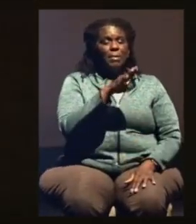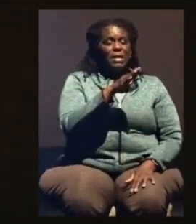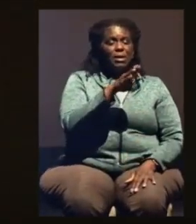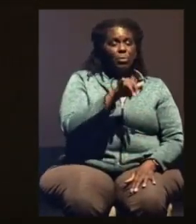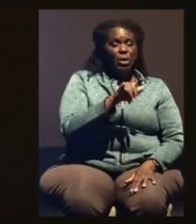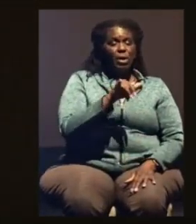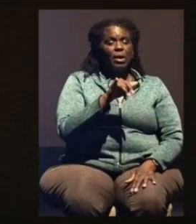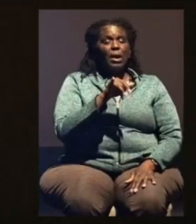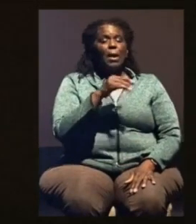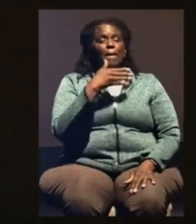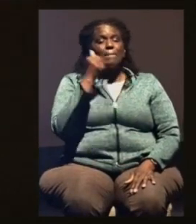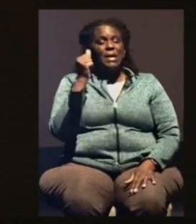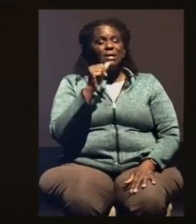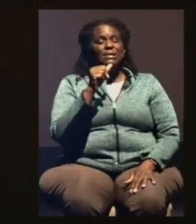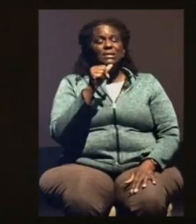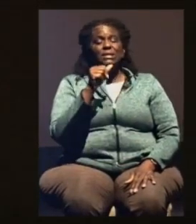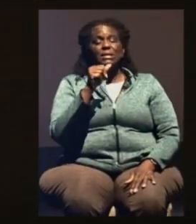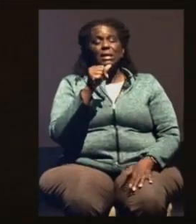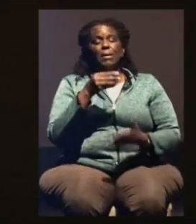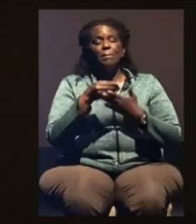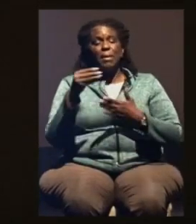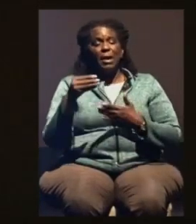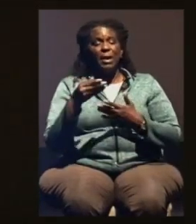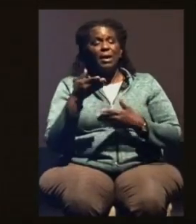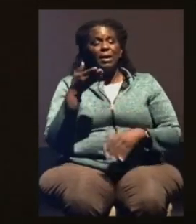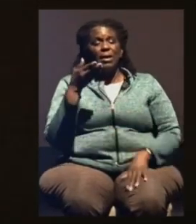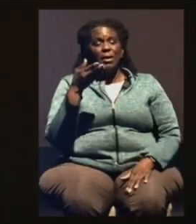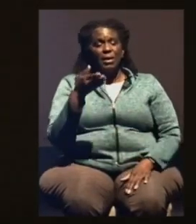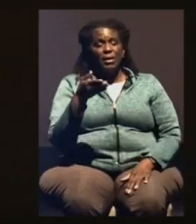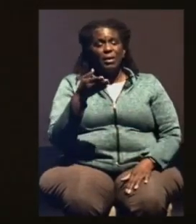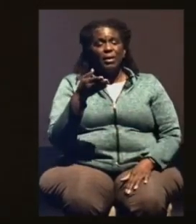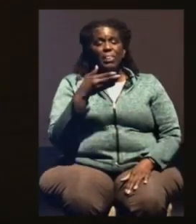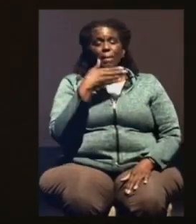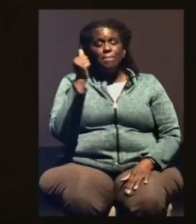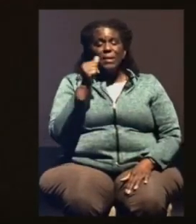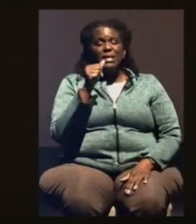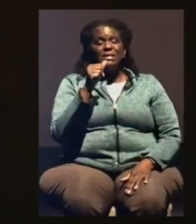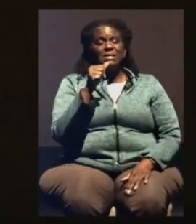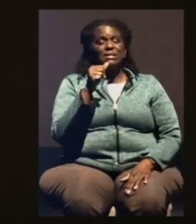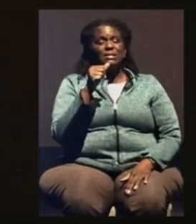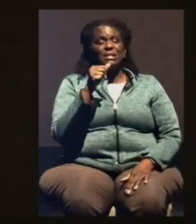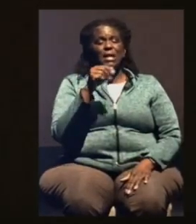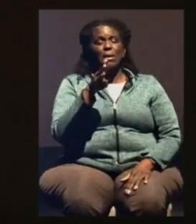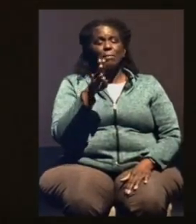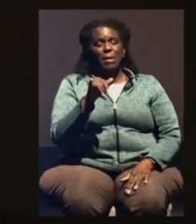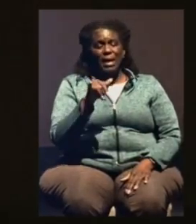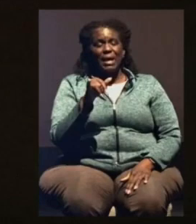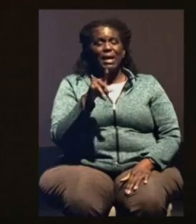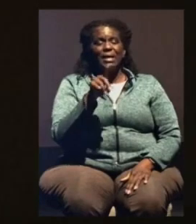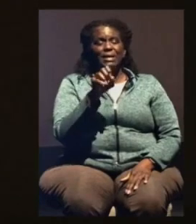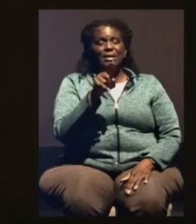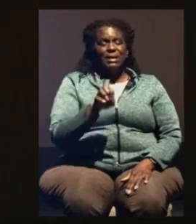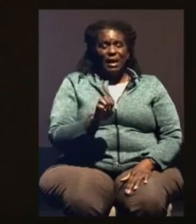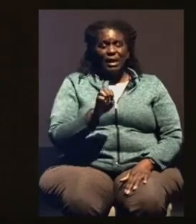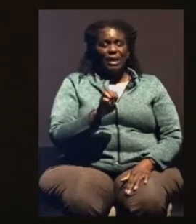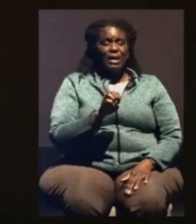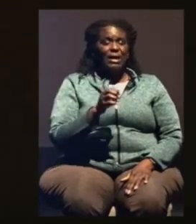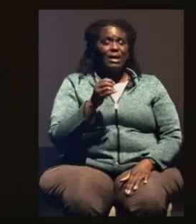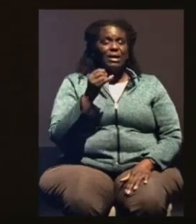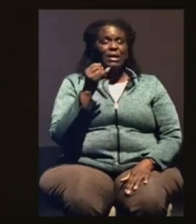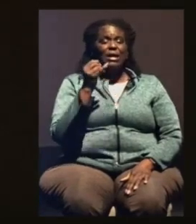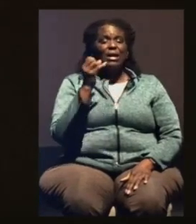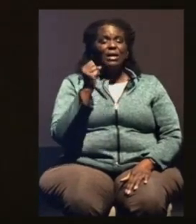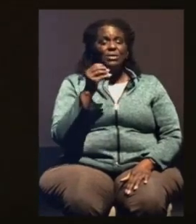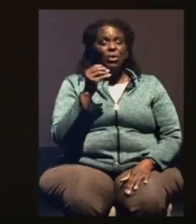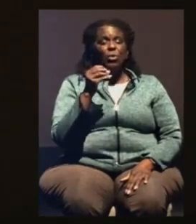the used buy, but the best buy dates. They're just put on there by manufacturers so that you'll have the tastiest, freshest food. So instead of throwing